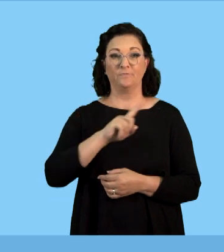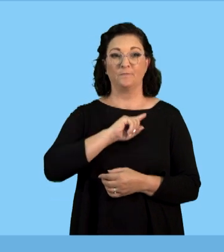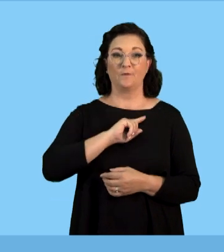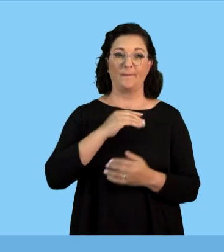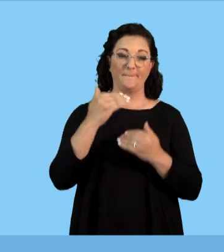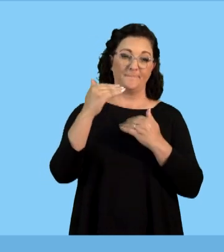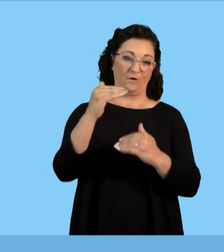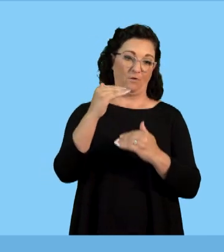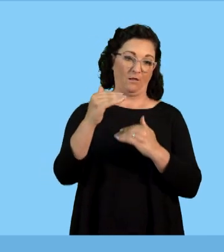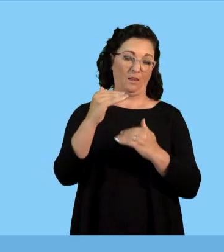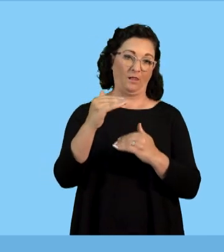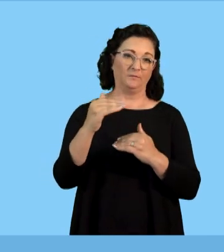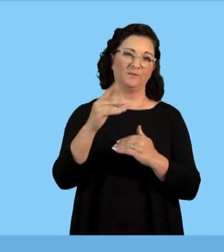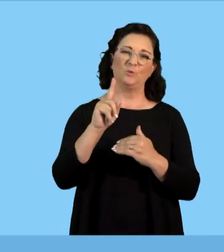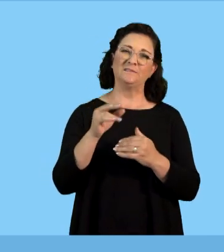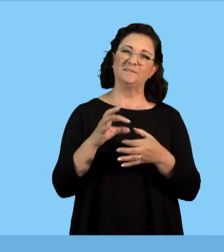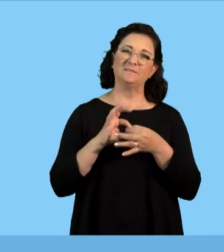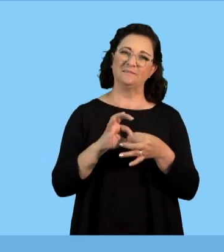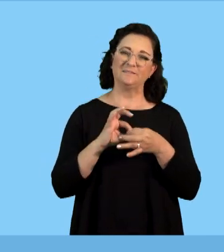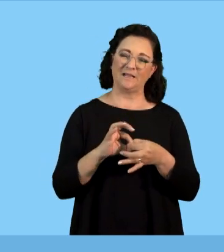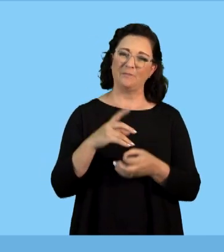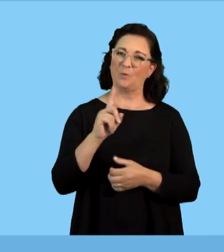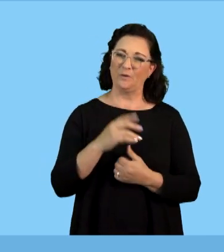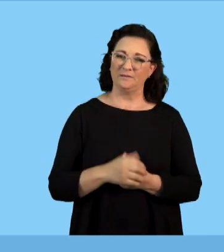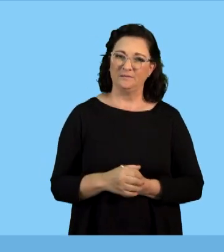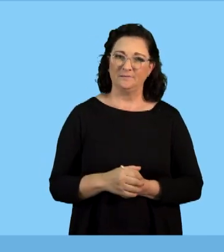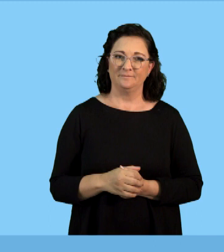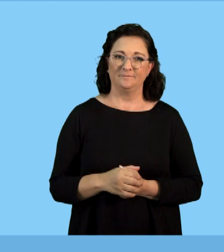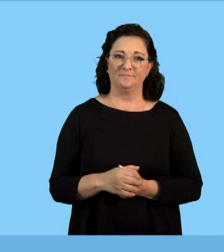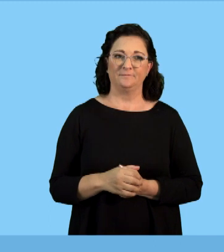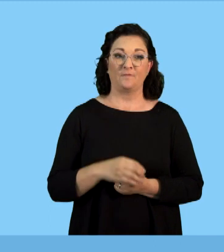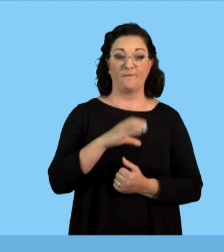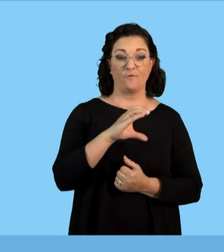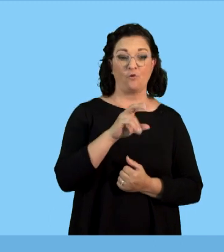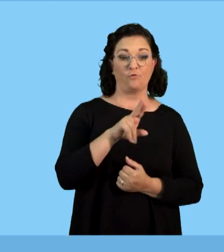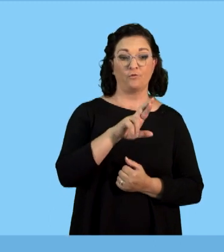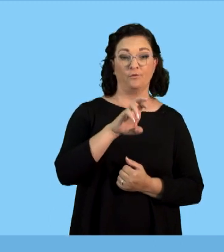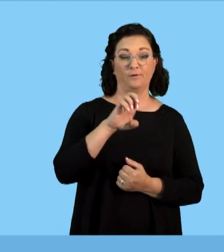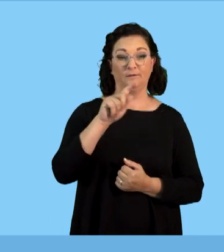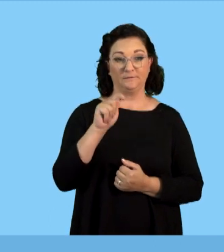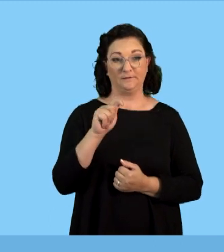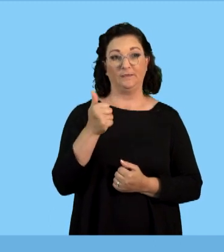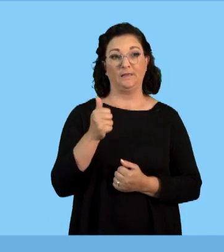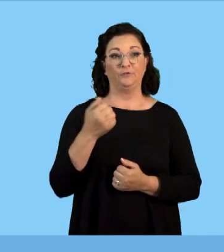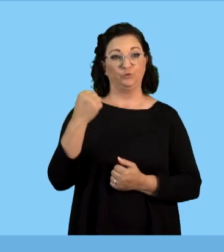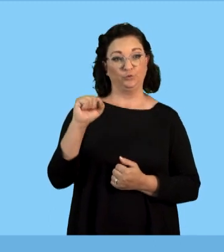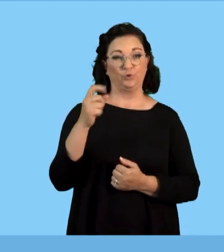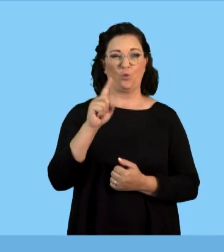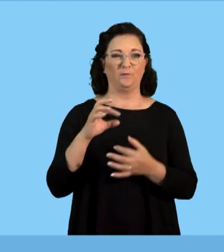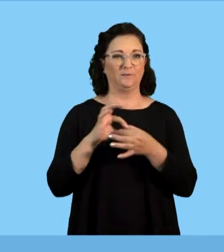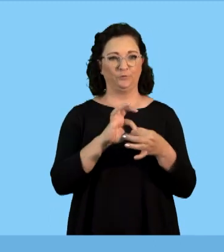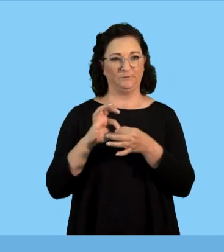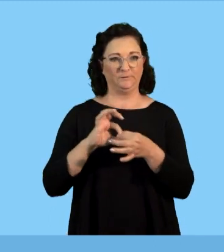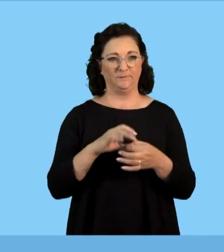in a parallel circuit, that what is the relationship of the resistance in relation to the current in this particular